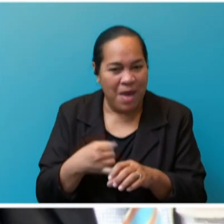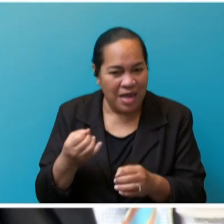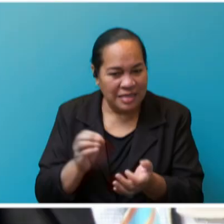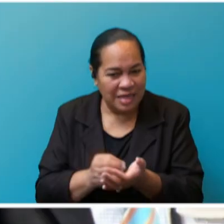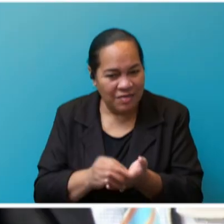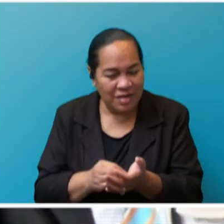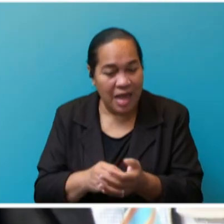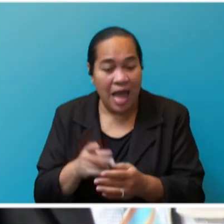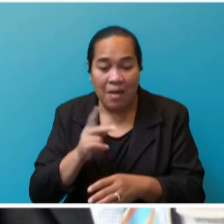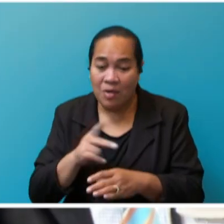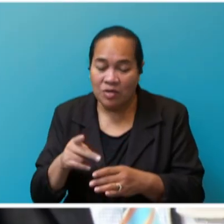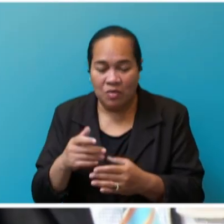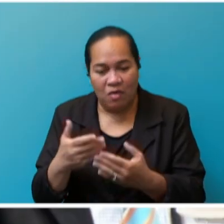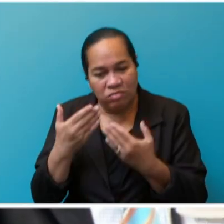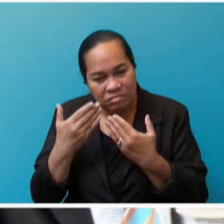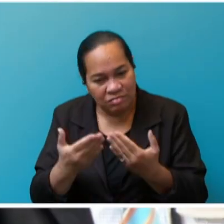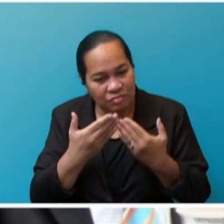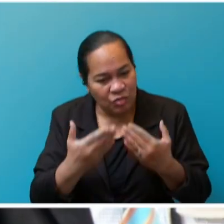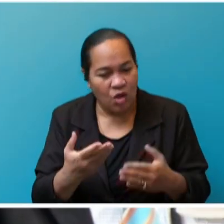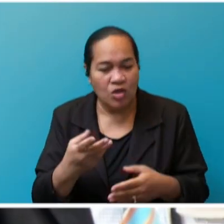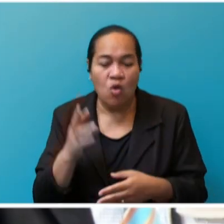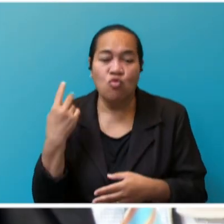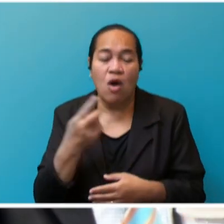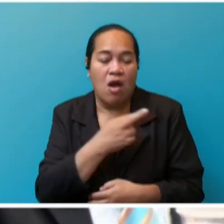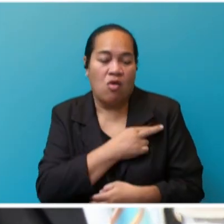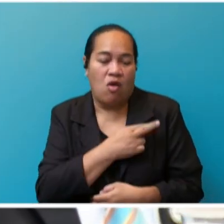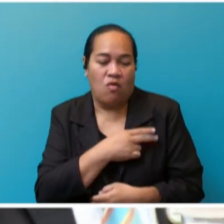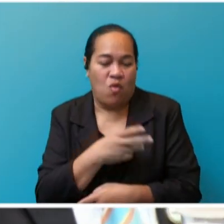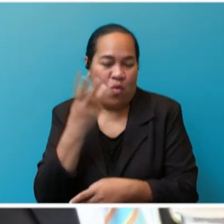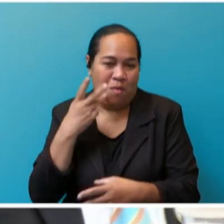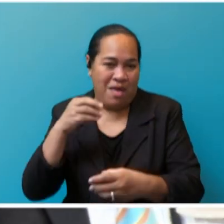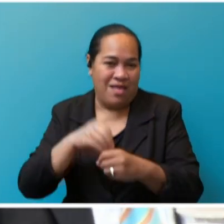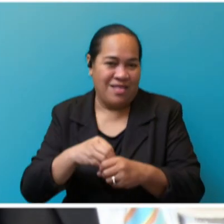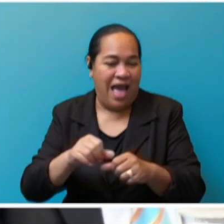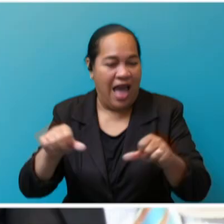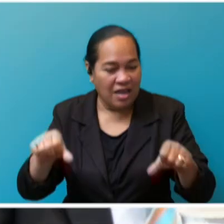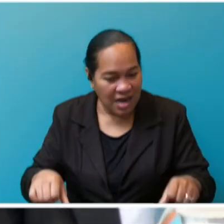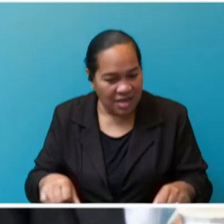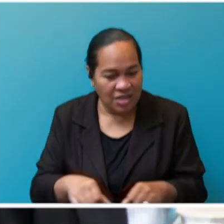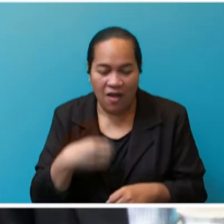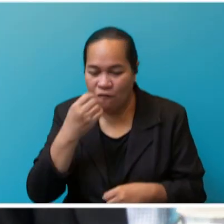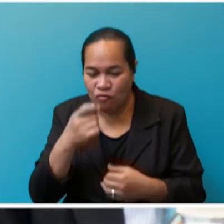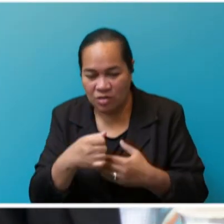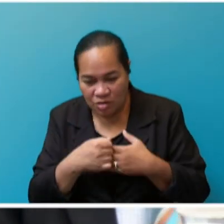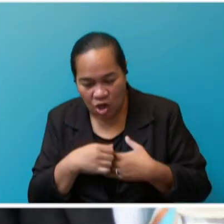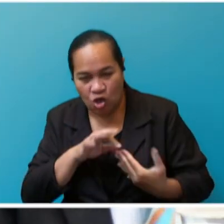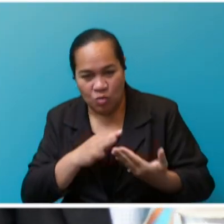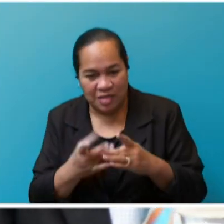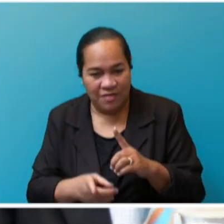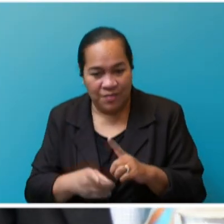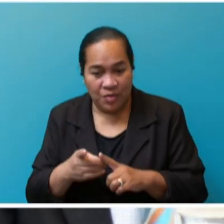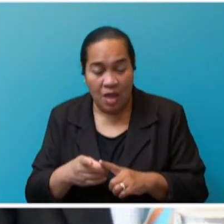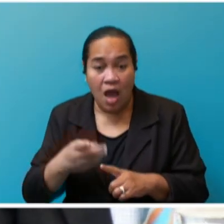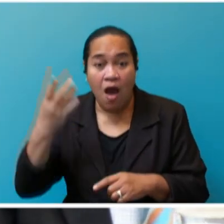honored the invaluable role of rural women in agriculture, food security, and community development. Women from 14 villages